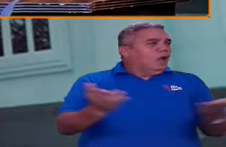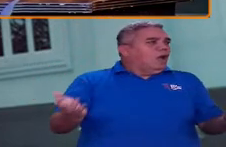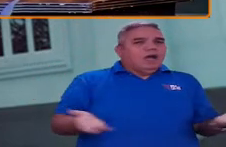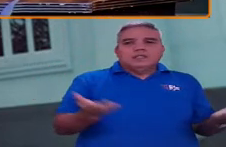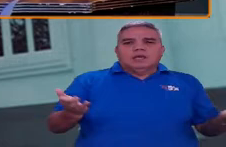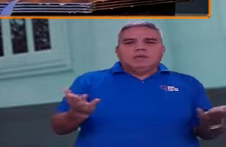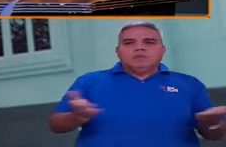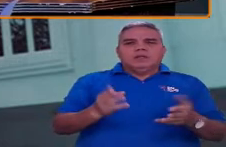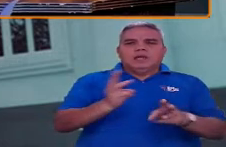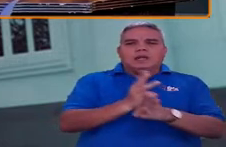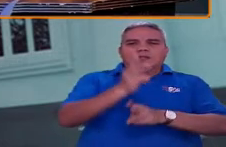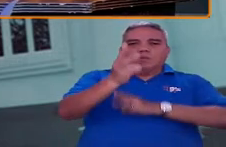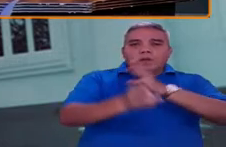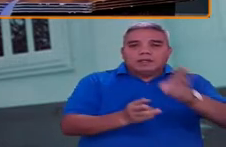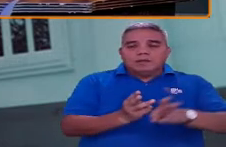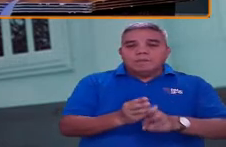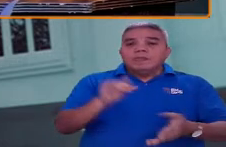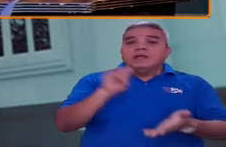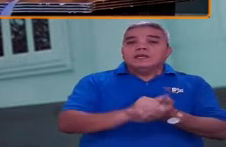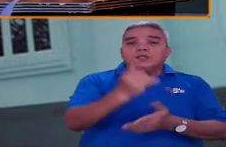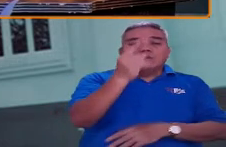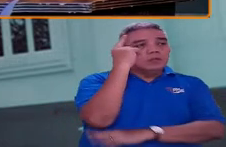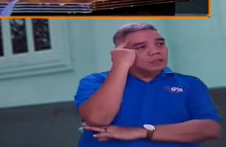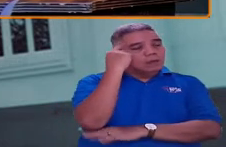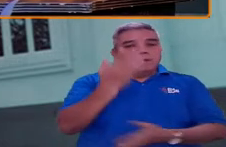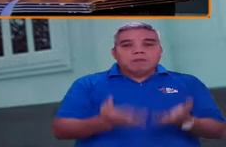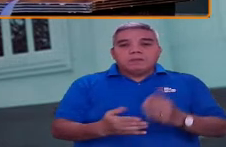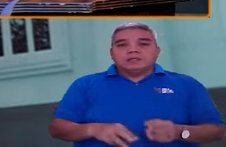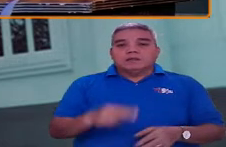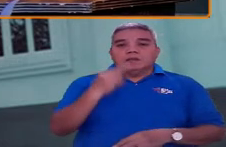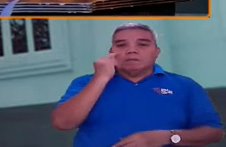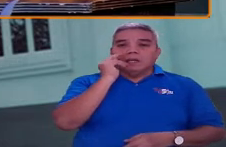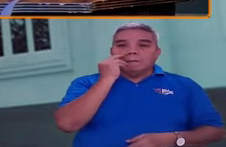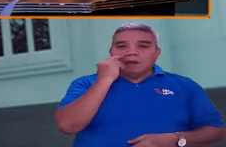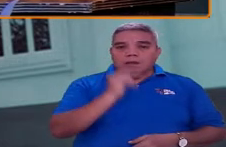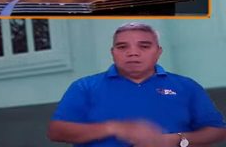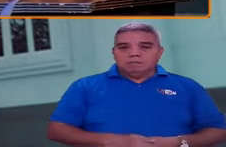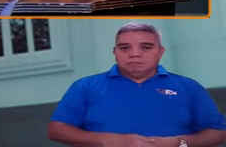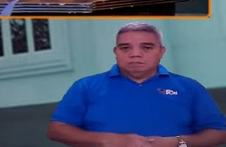ends of the earth is. Sometimes we will think it is Manapla.